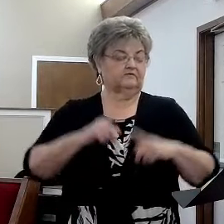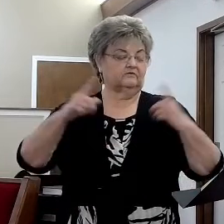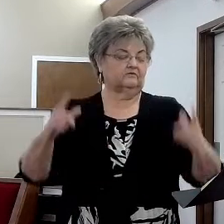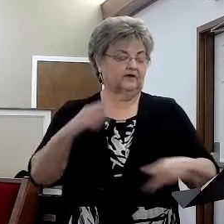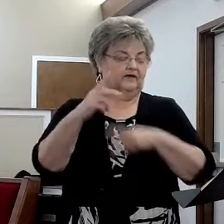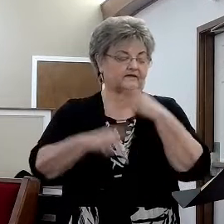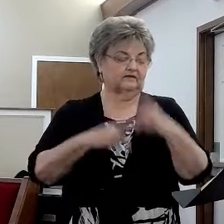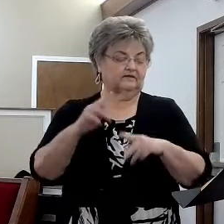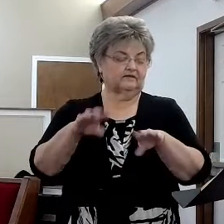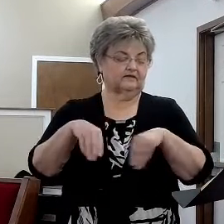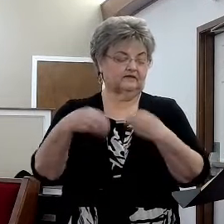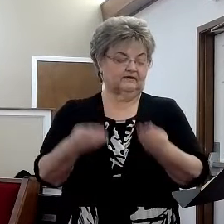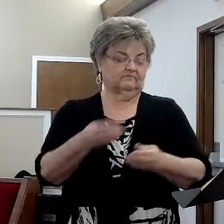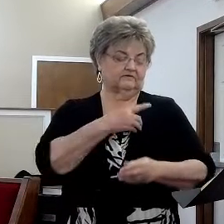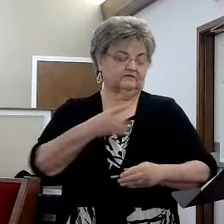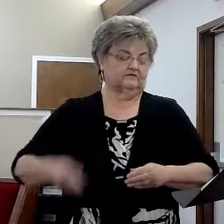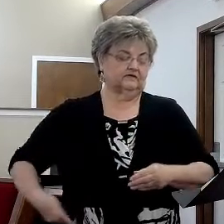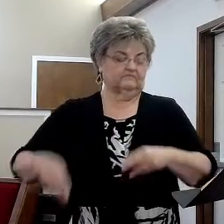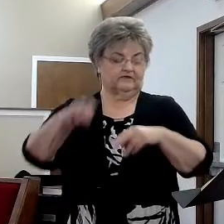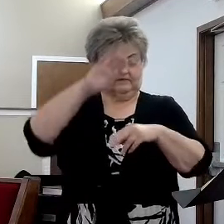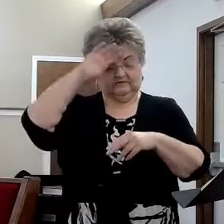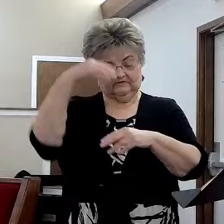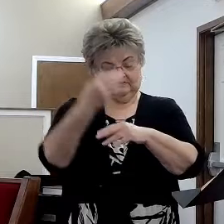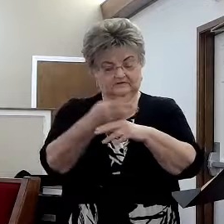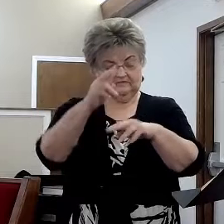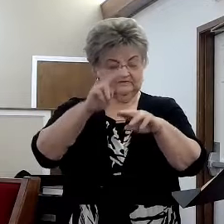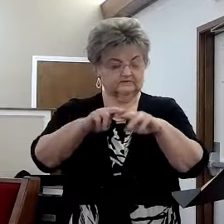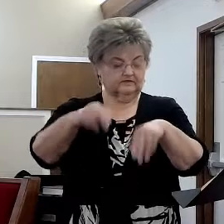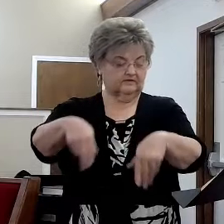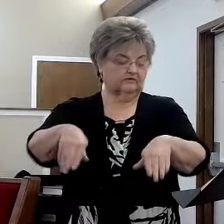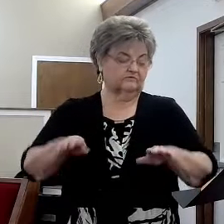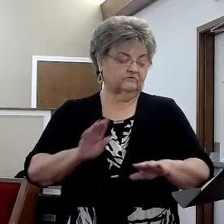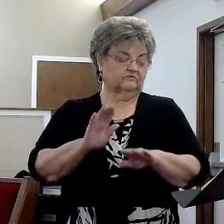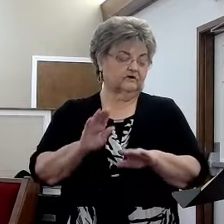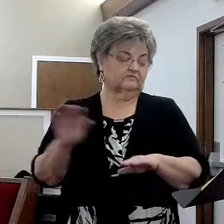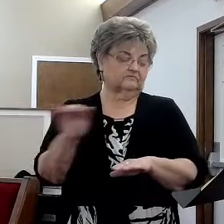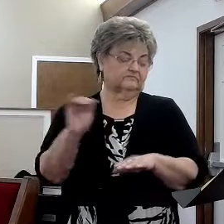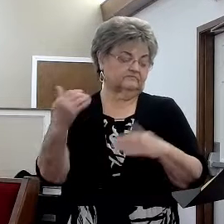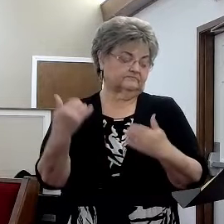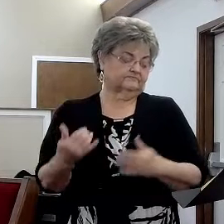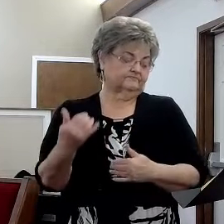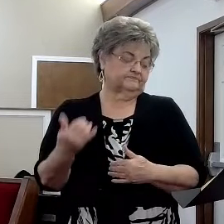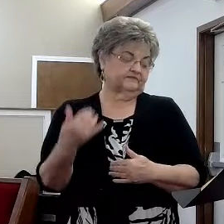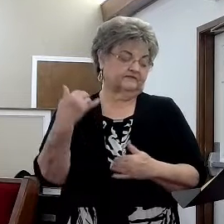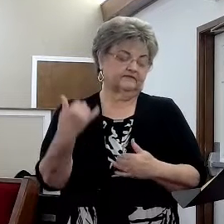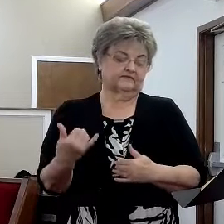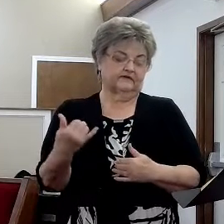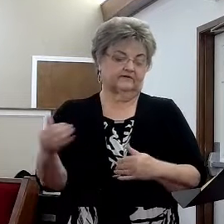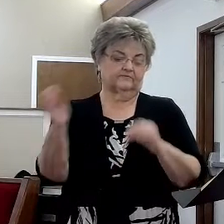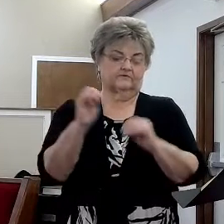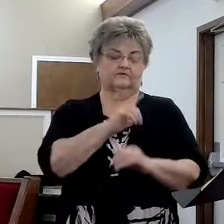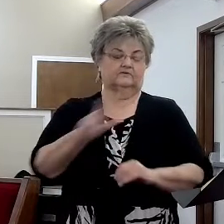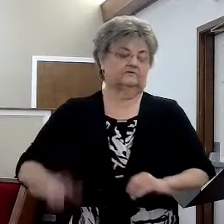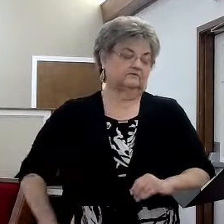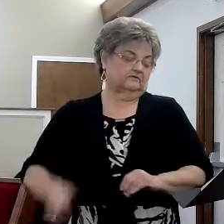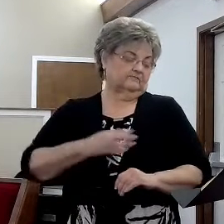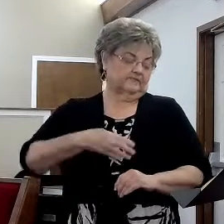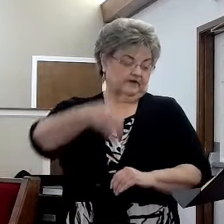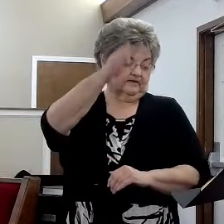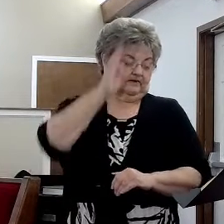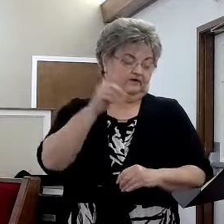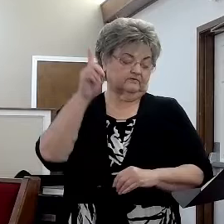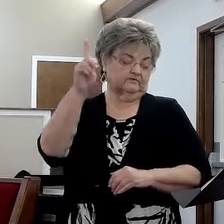given him a son to sit on his throne, as it is this day. And now, O Lord my God, thou hast made thy servant